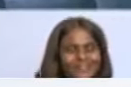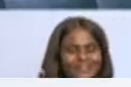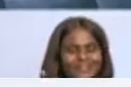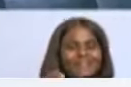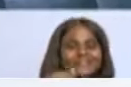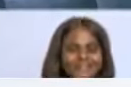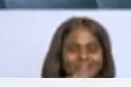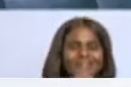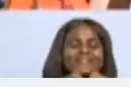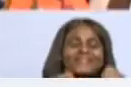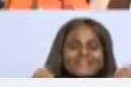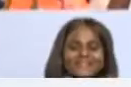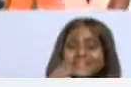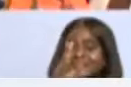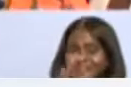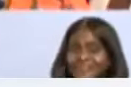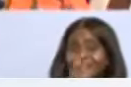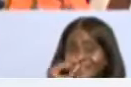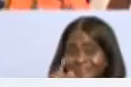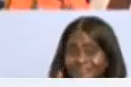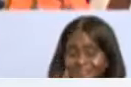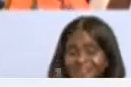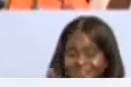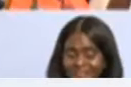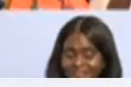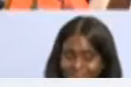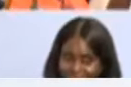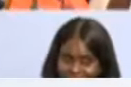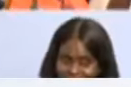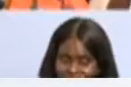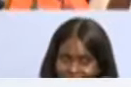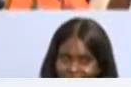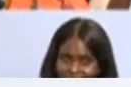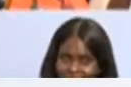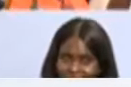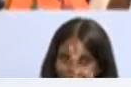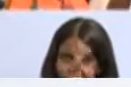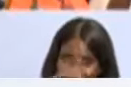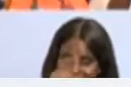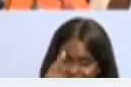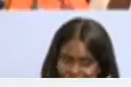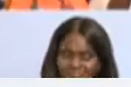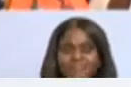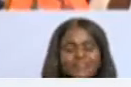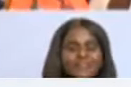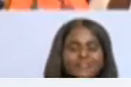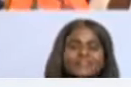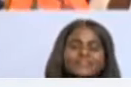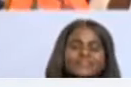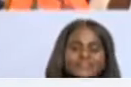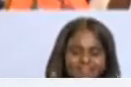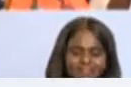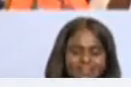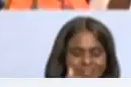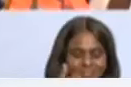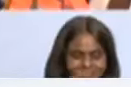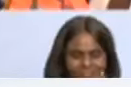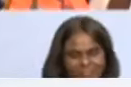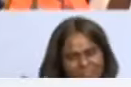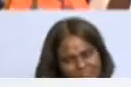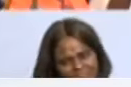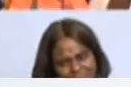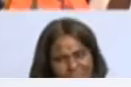Madam Speaker. To drive this country forward, we need to work together and override small petty